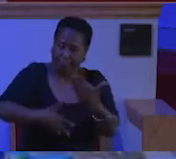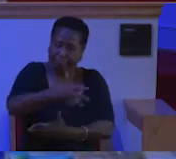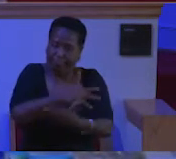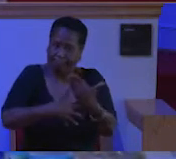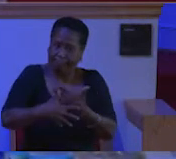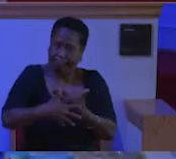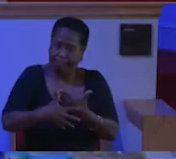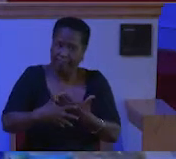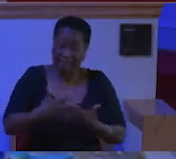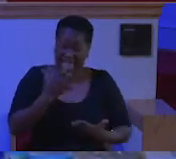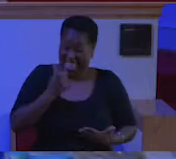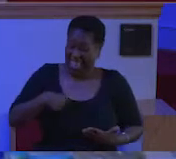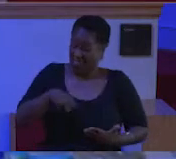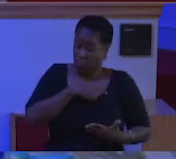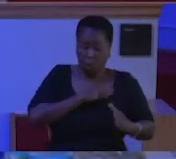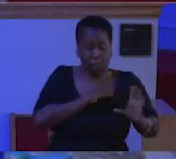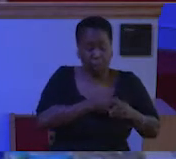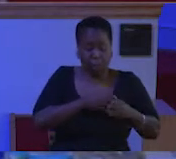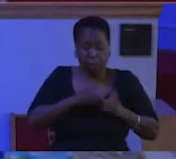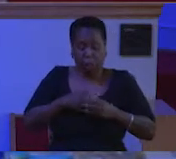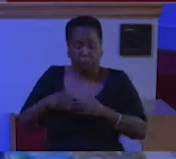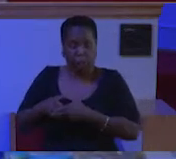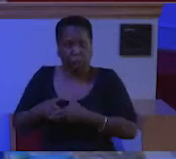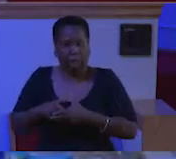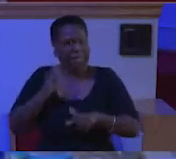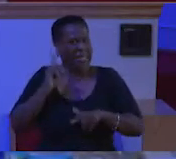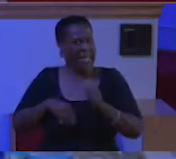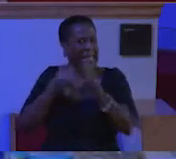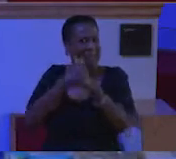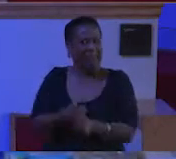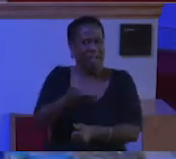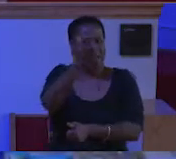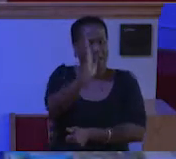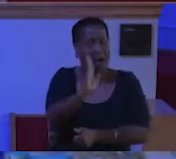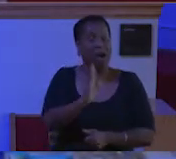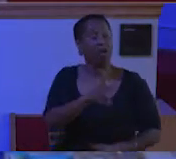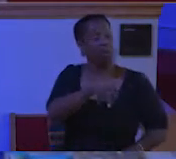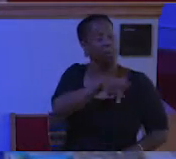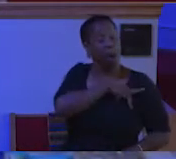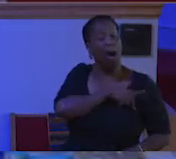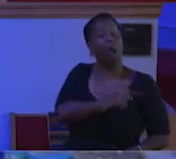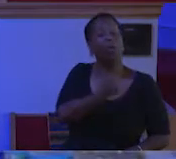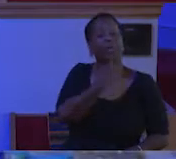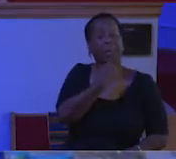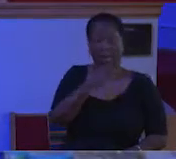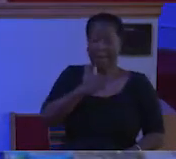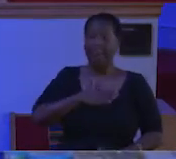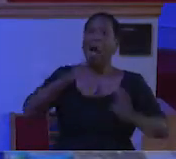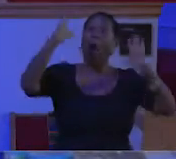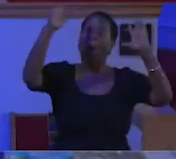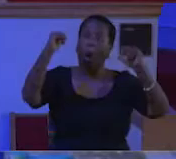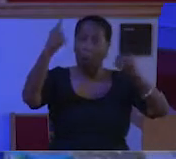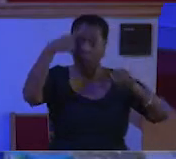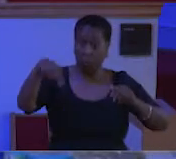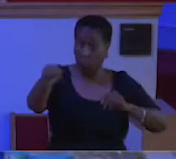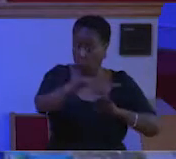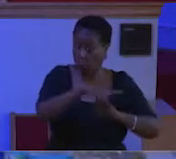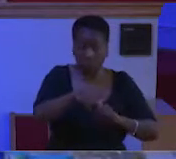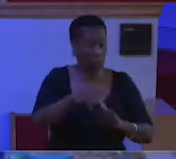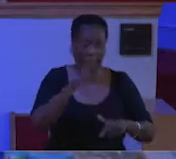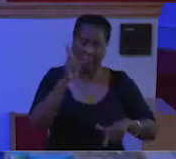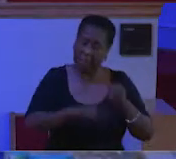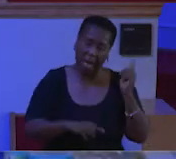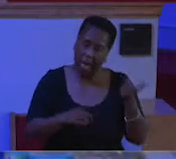Paul says to them, "My hope for you is unshaken."